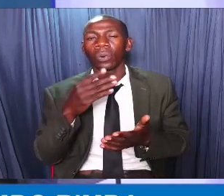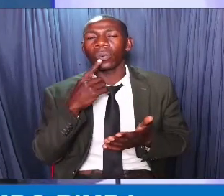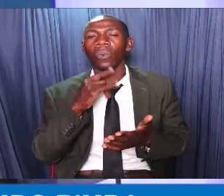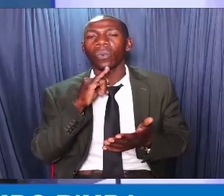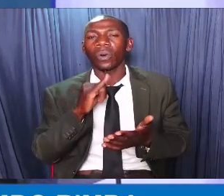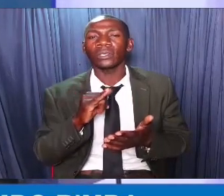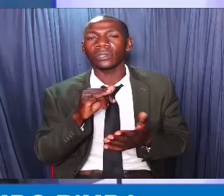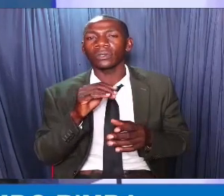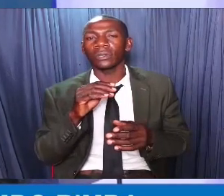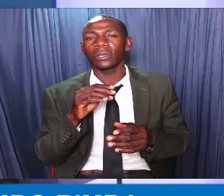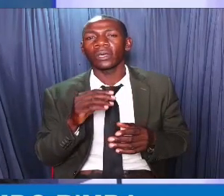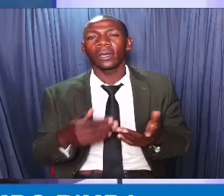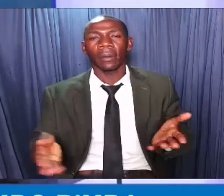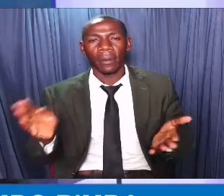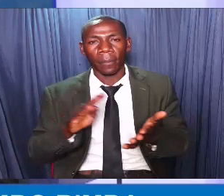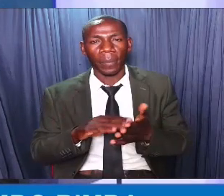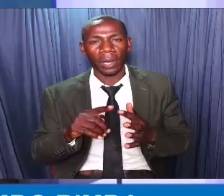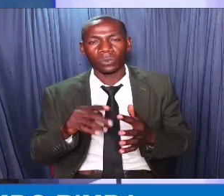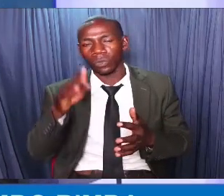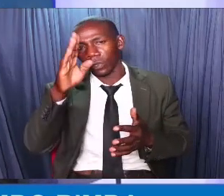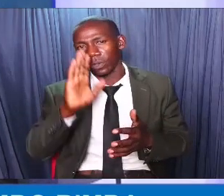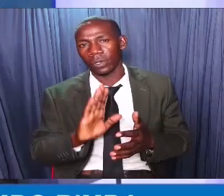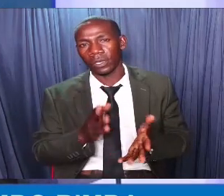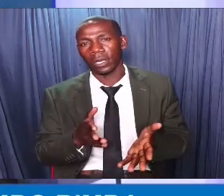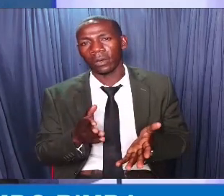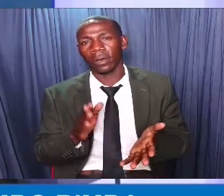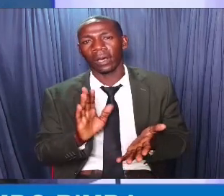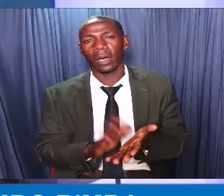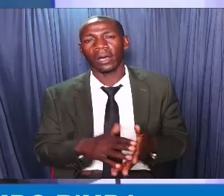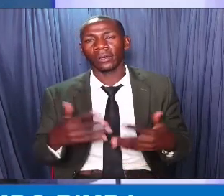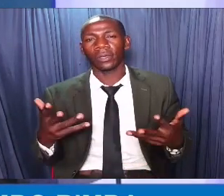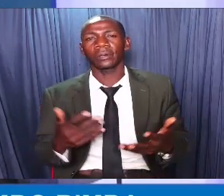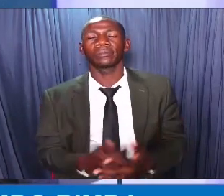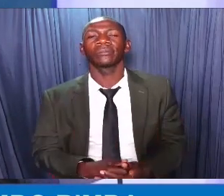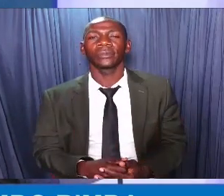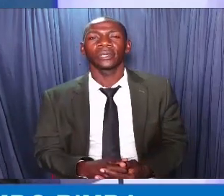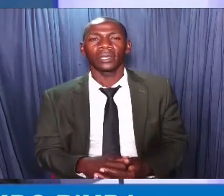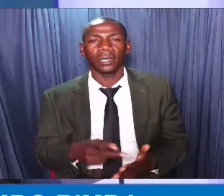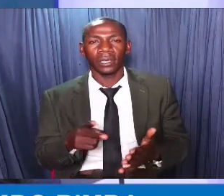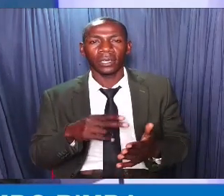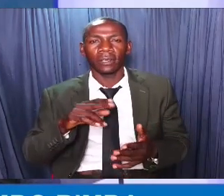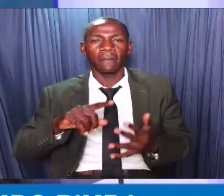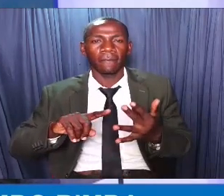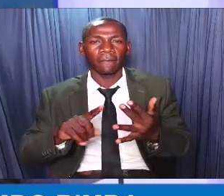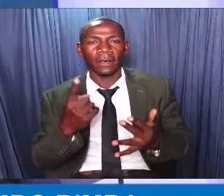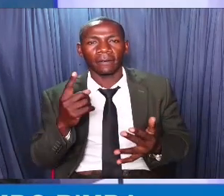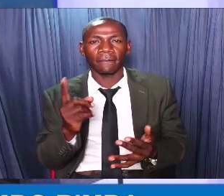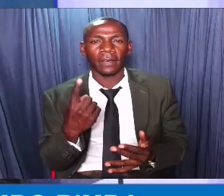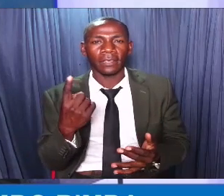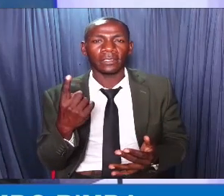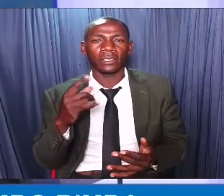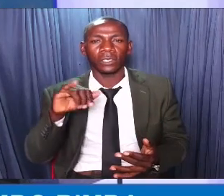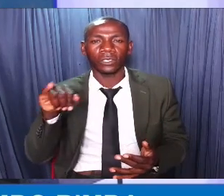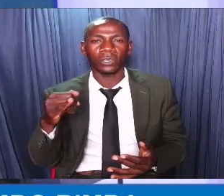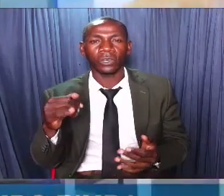What is remaining? Return and amend. Hallelujah. Hallelujah. Tusomee hiyo Johana. Read for us John